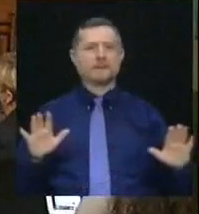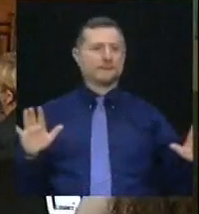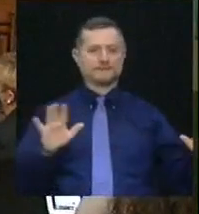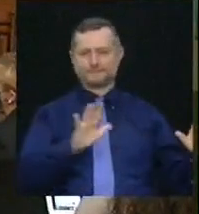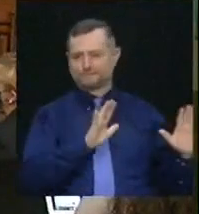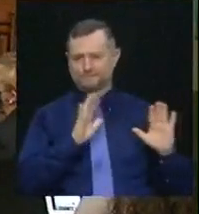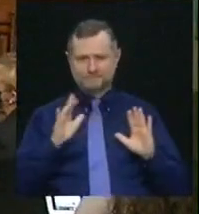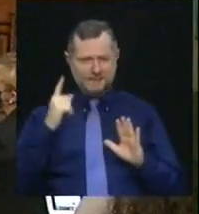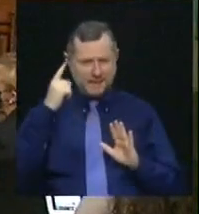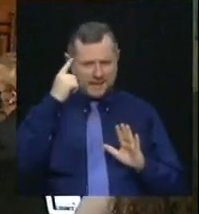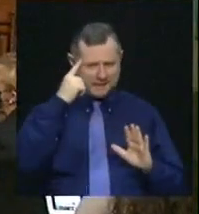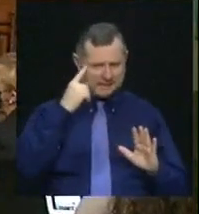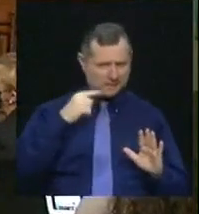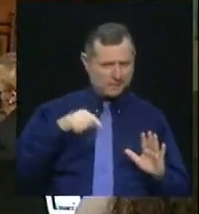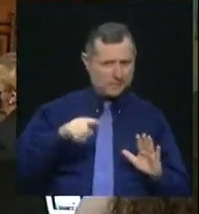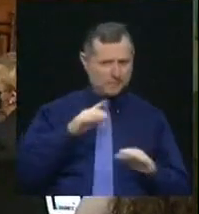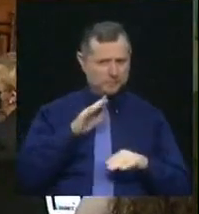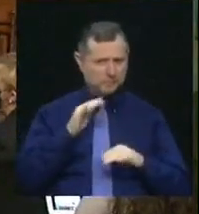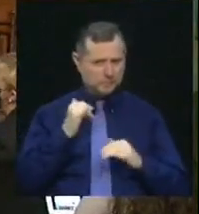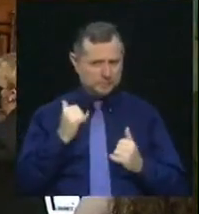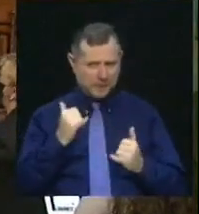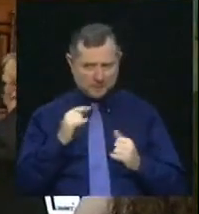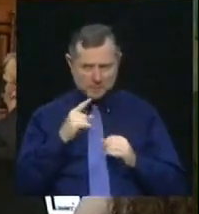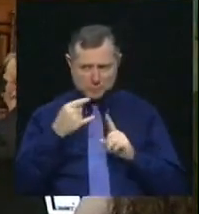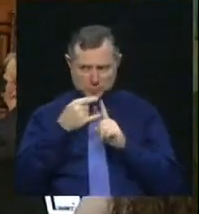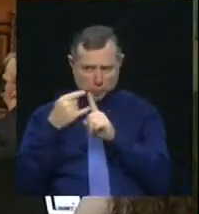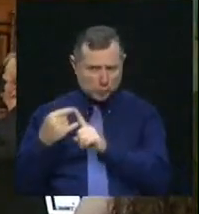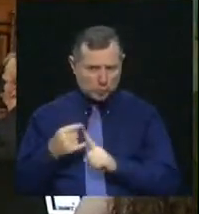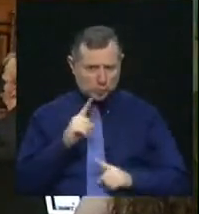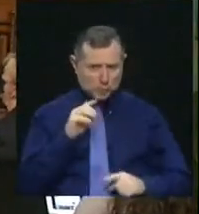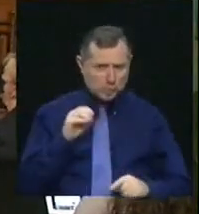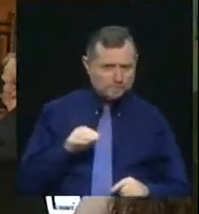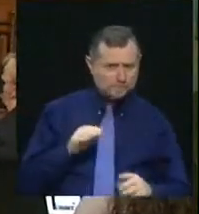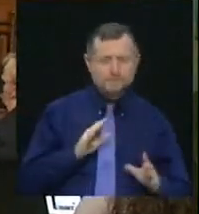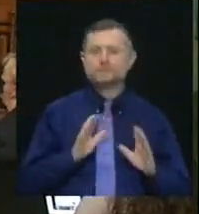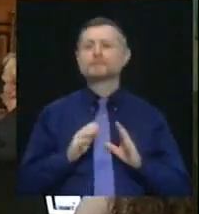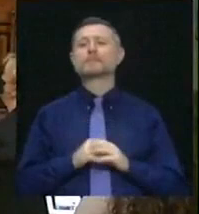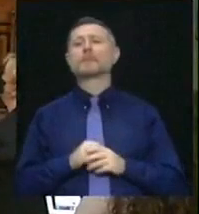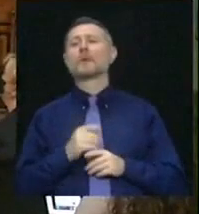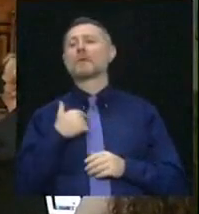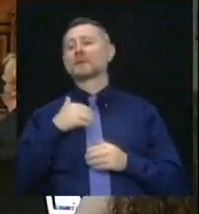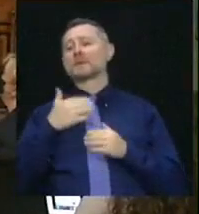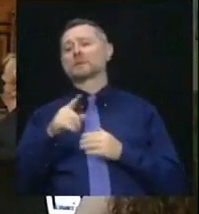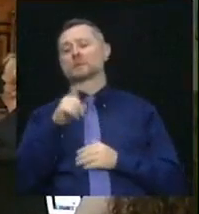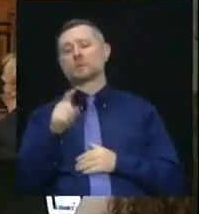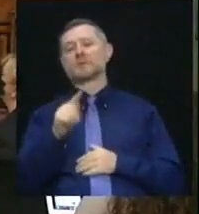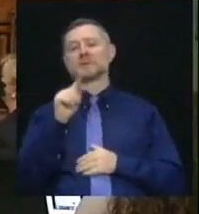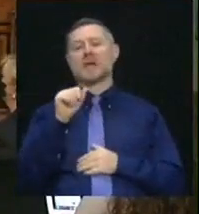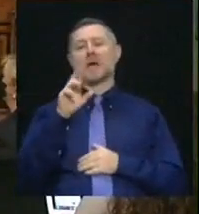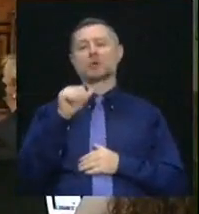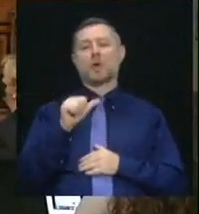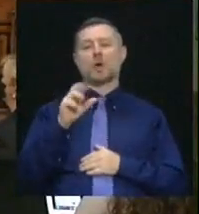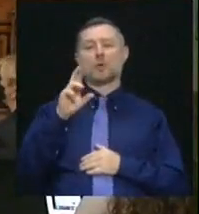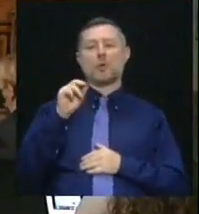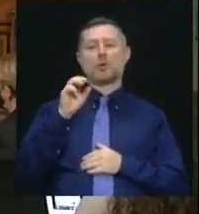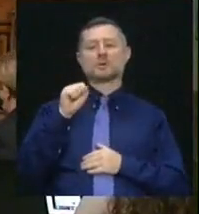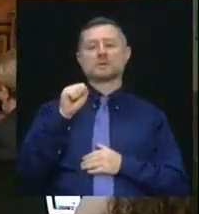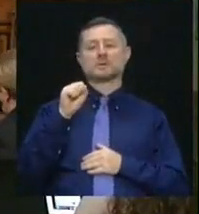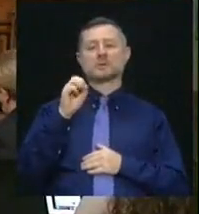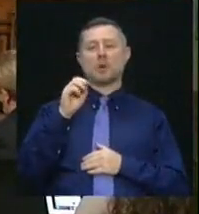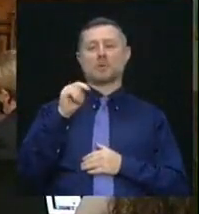Excuse me 1 minute. We are. Governor, your next question comes from Tara Rosenblum of News 12. Tara, please unmute your